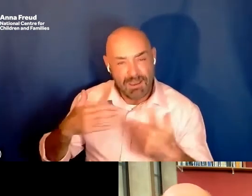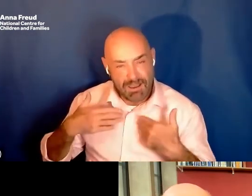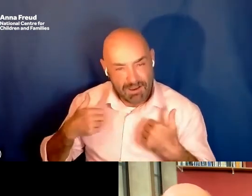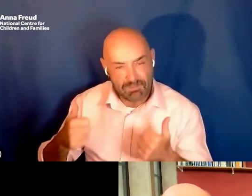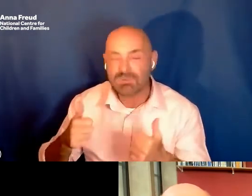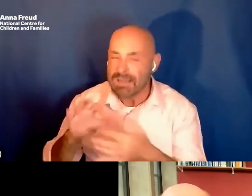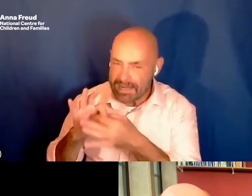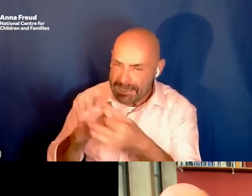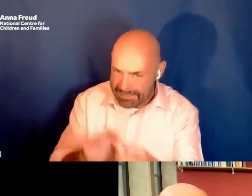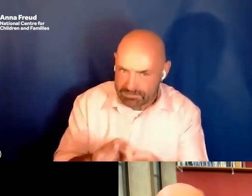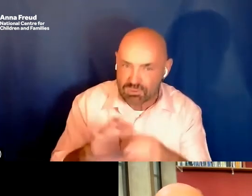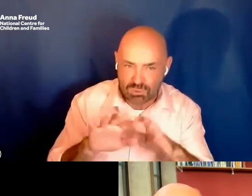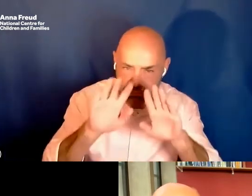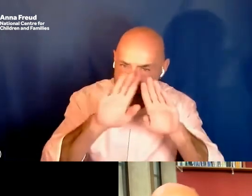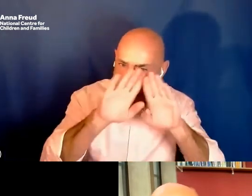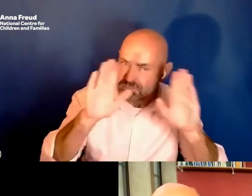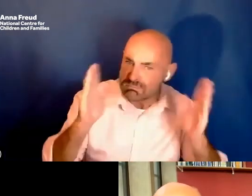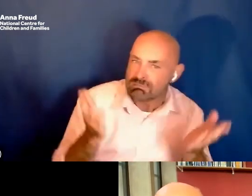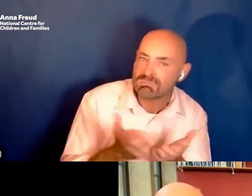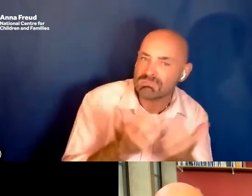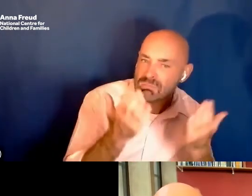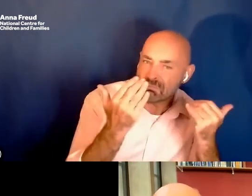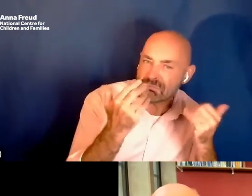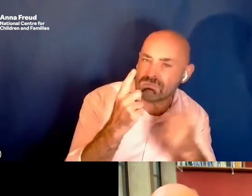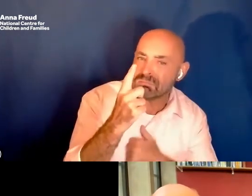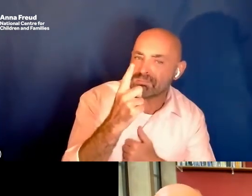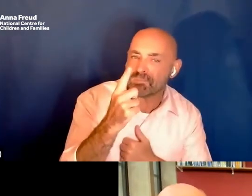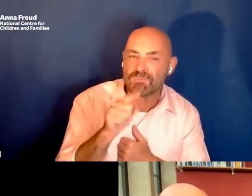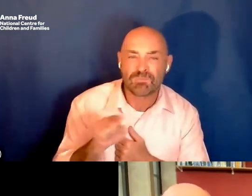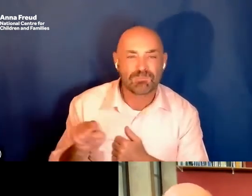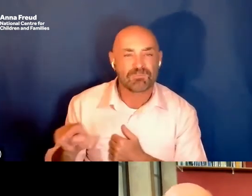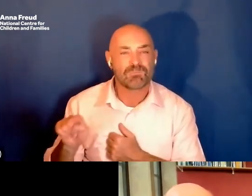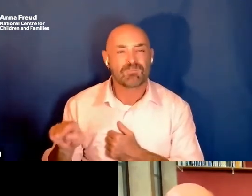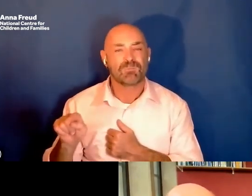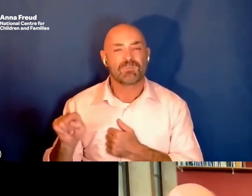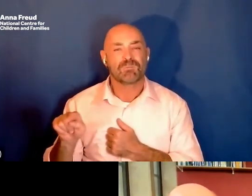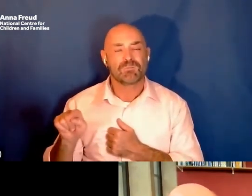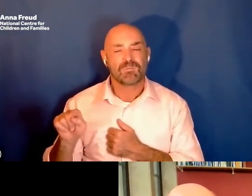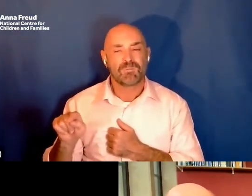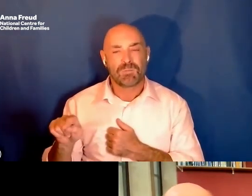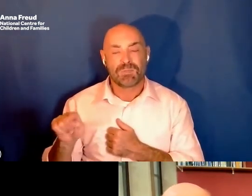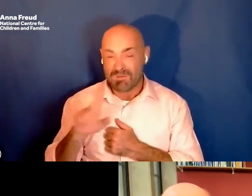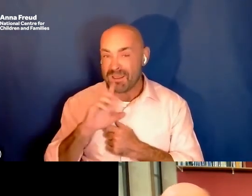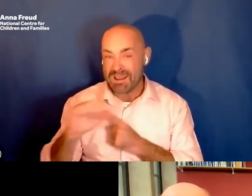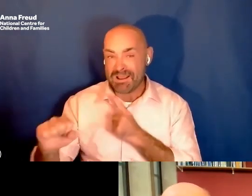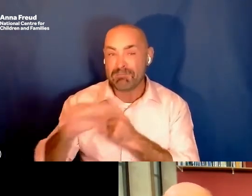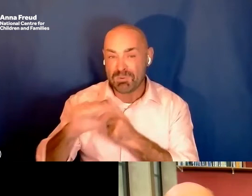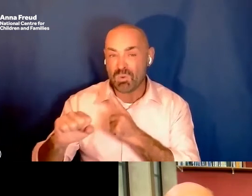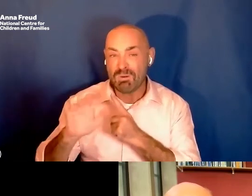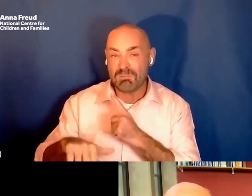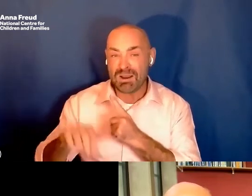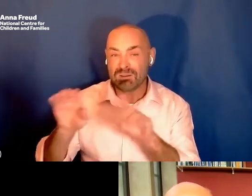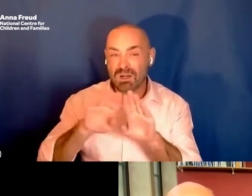linked to this wider network. But it's important we recognize that they are being particularly impacted by climate